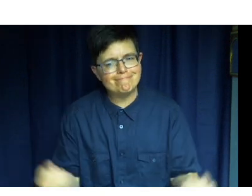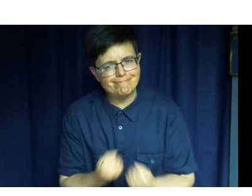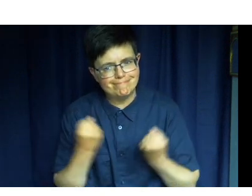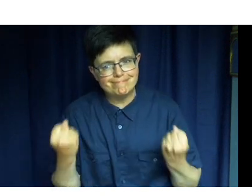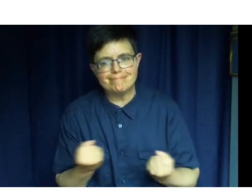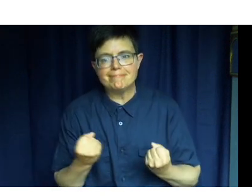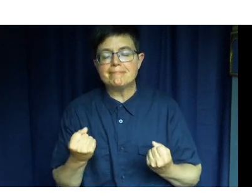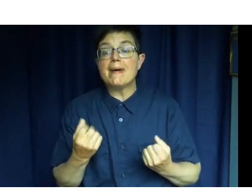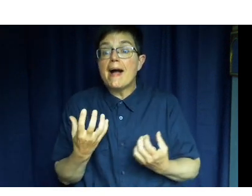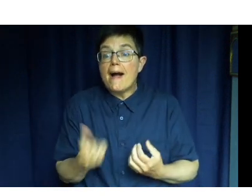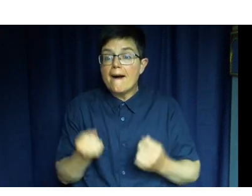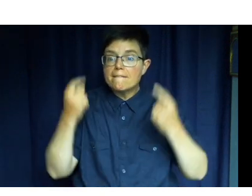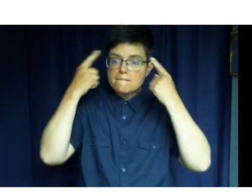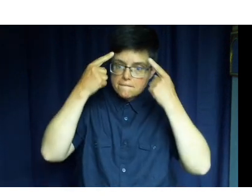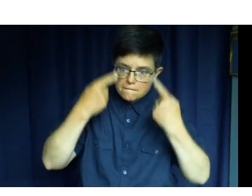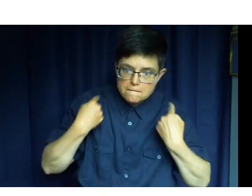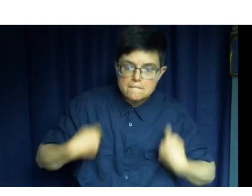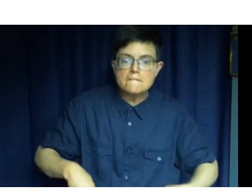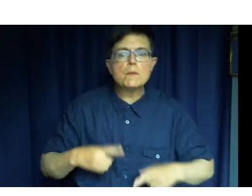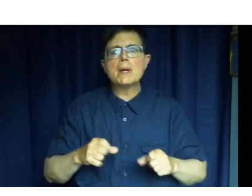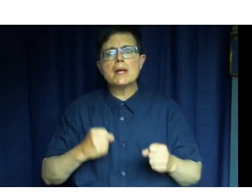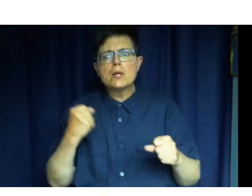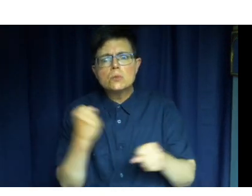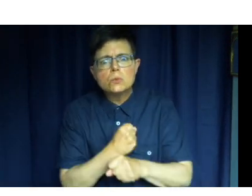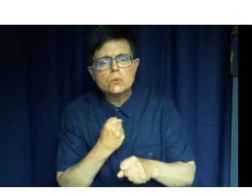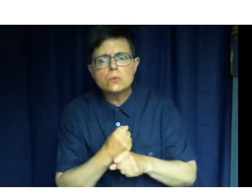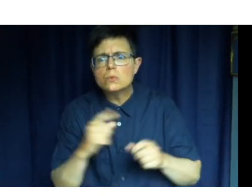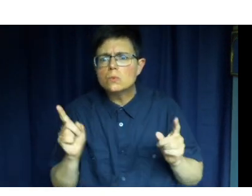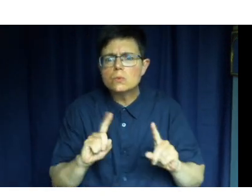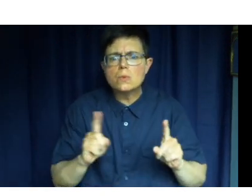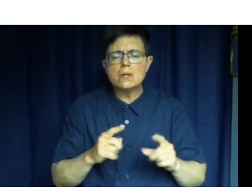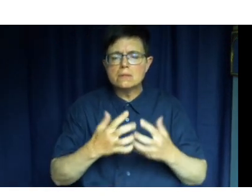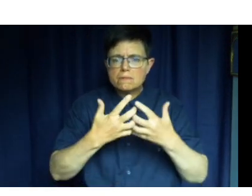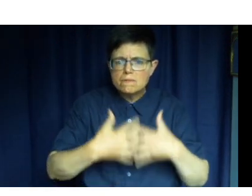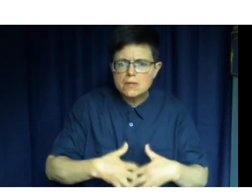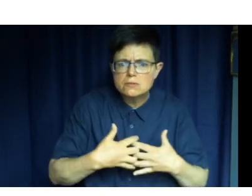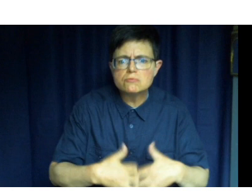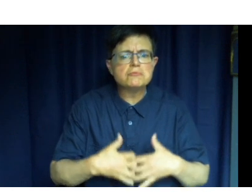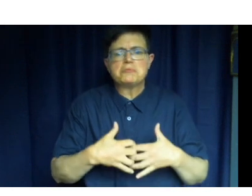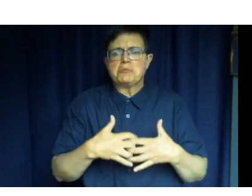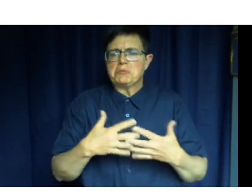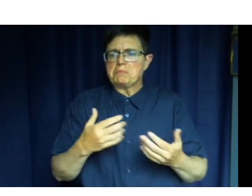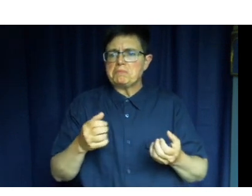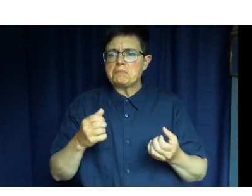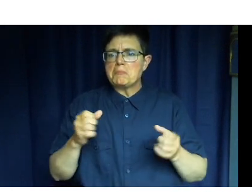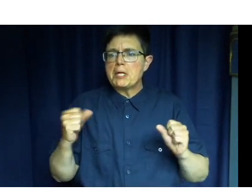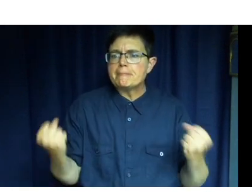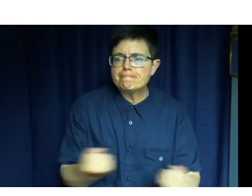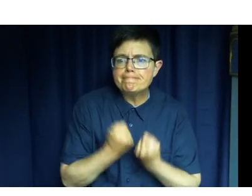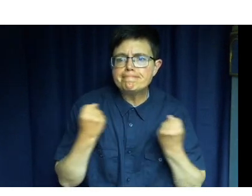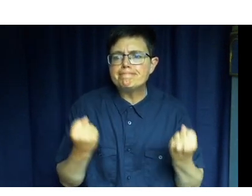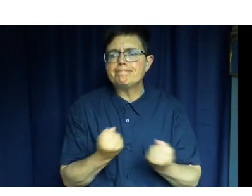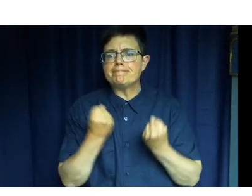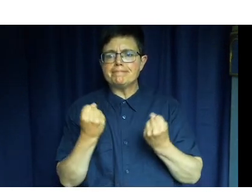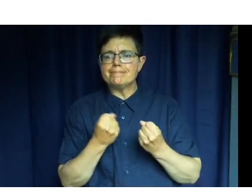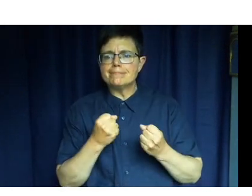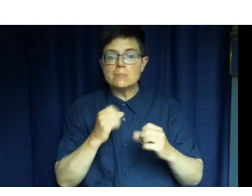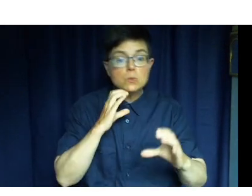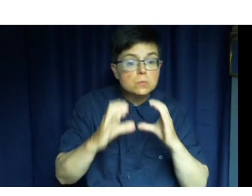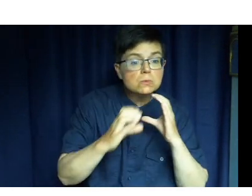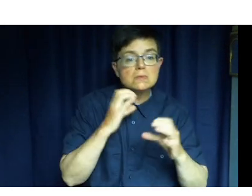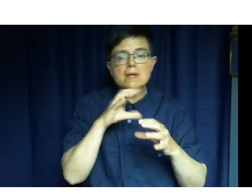The next item in our concept is what you can then do with this body the way it is functioning.